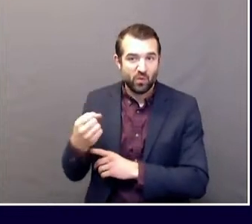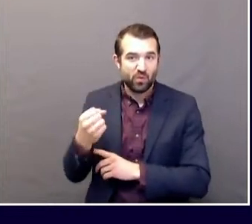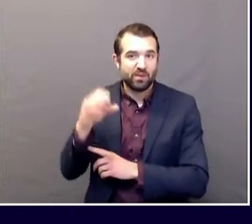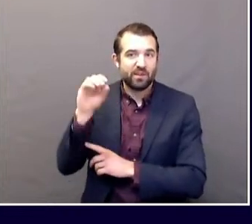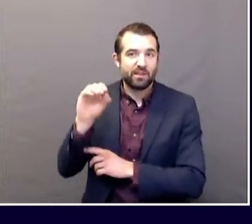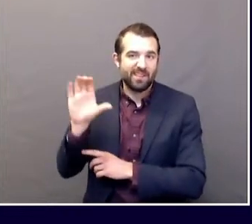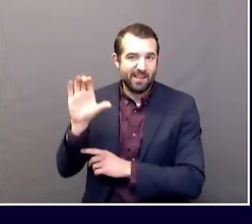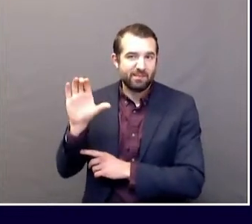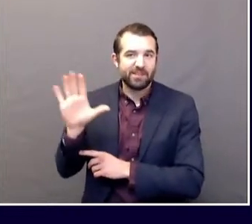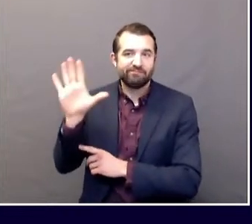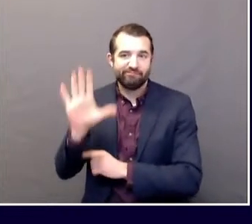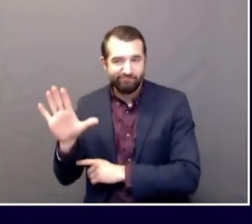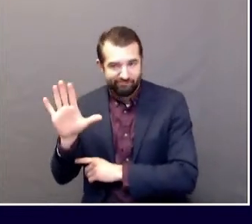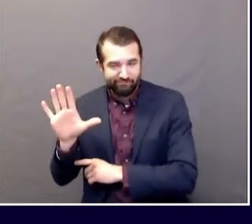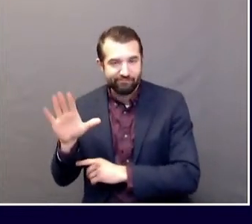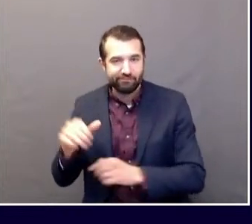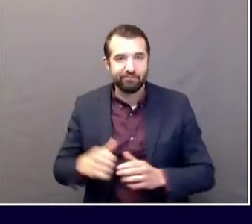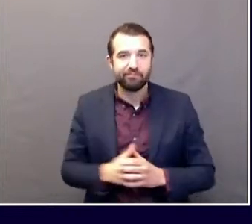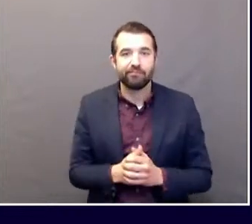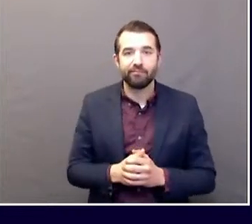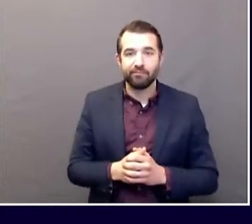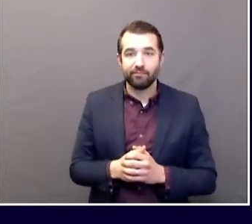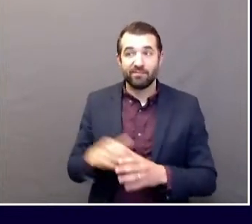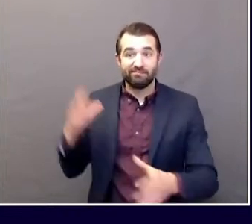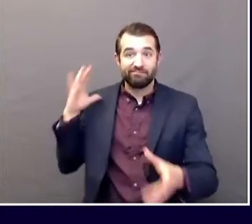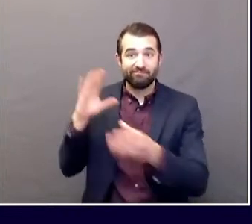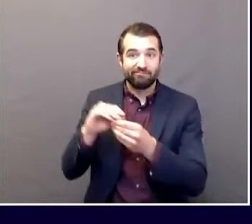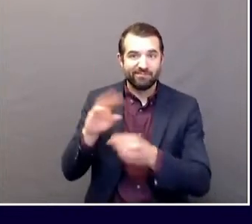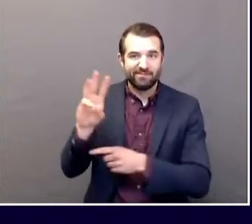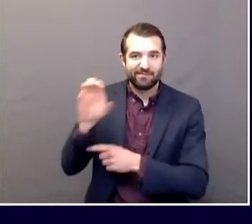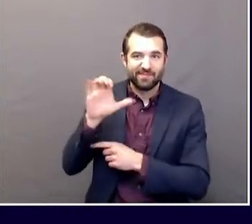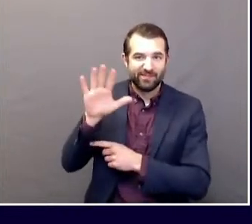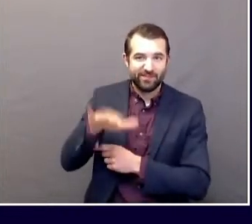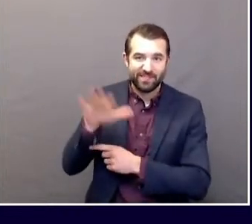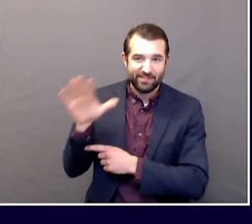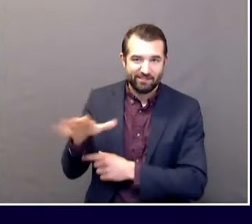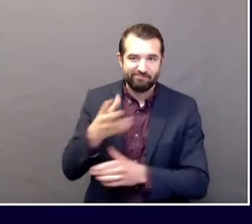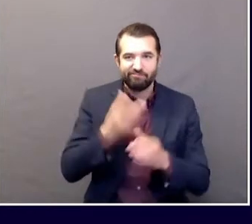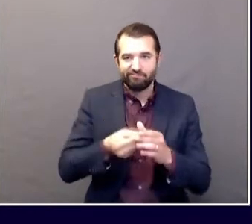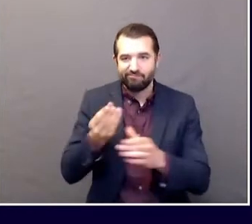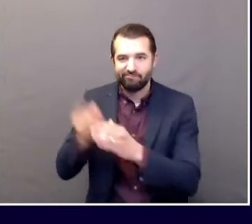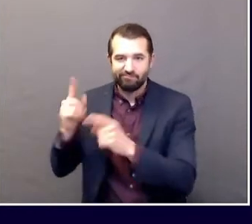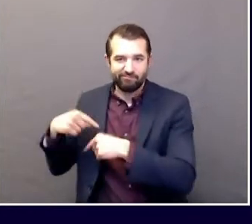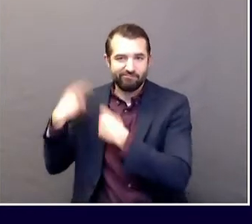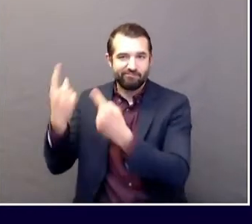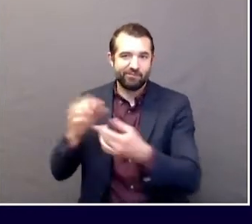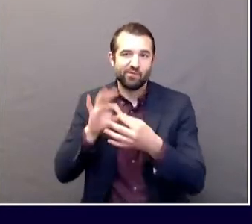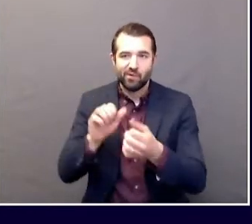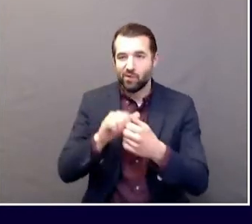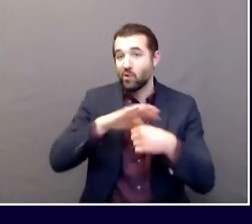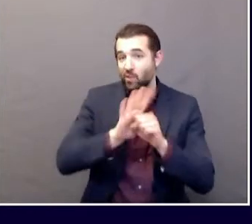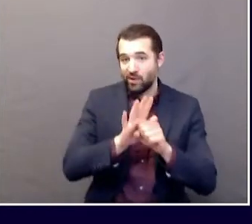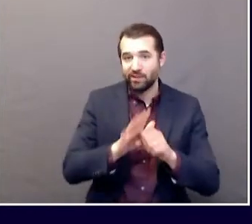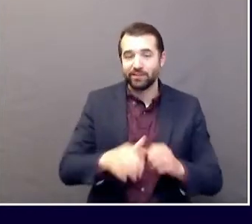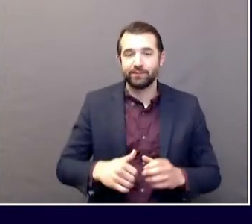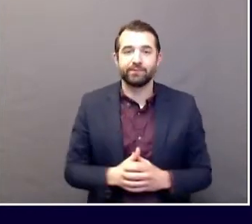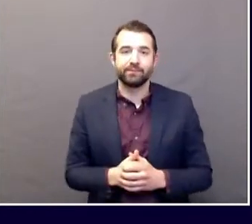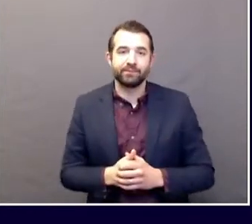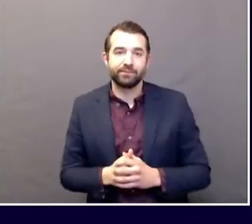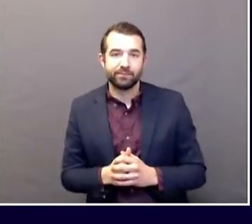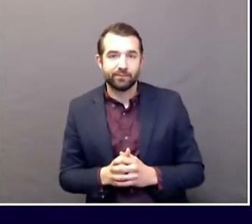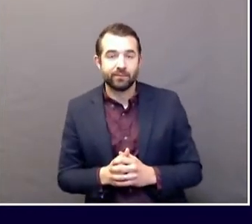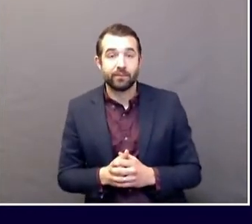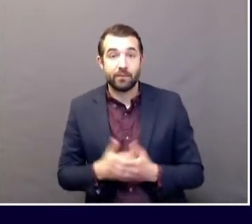County, and his passing marks now the 655th death associated with COVID-19 in